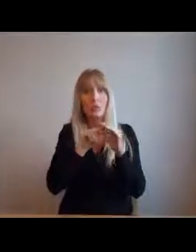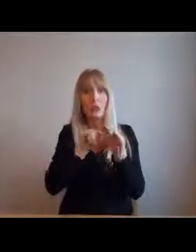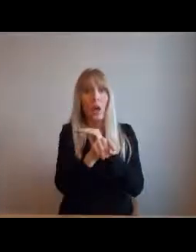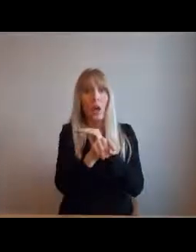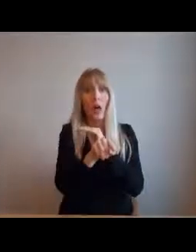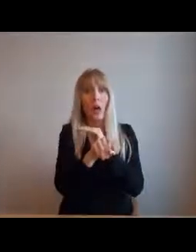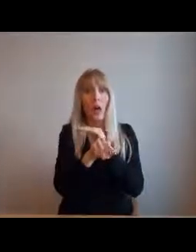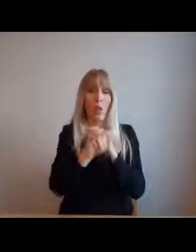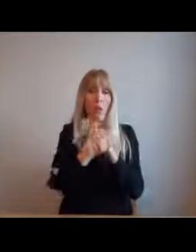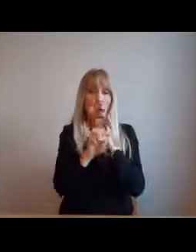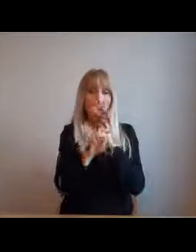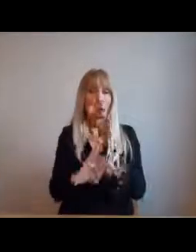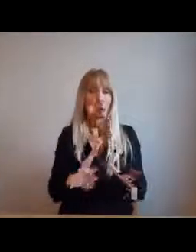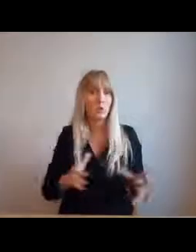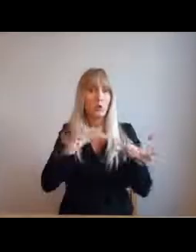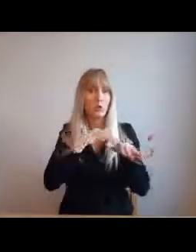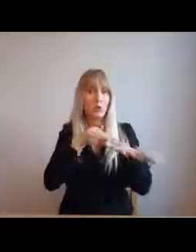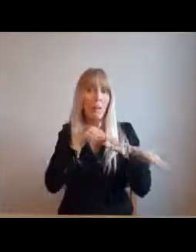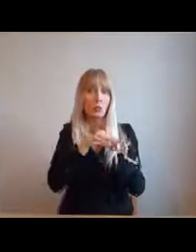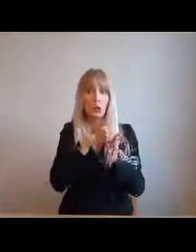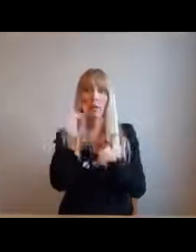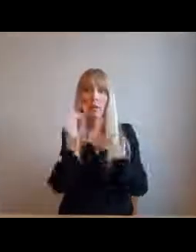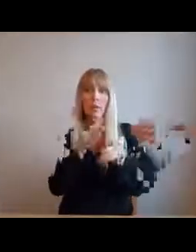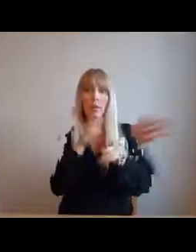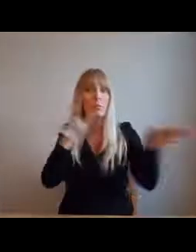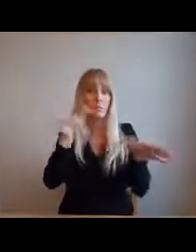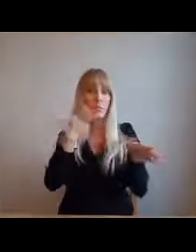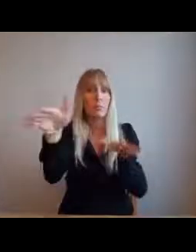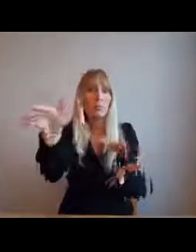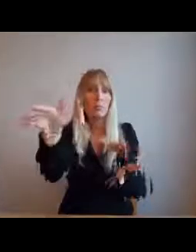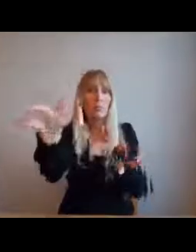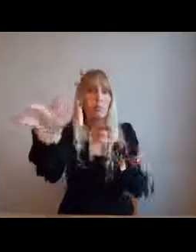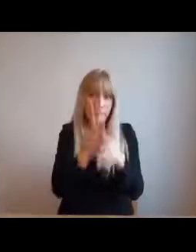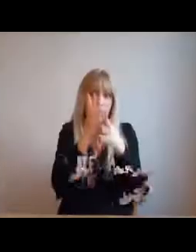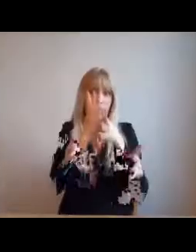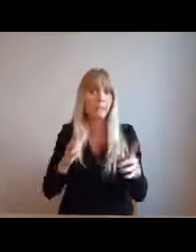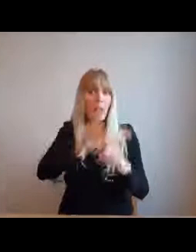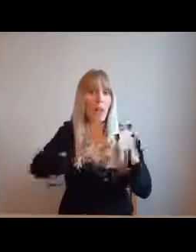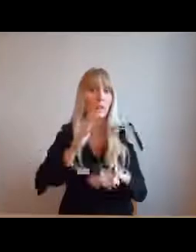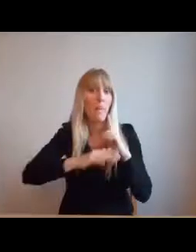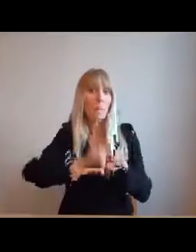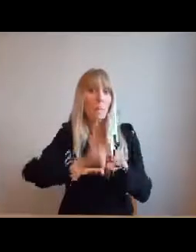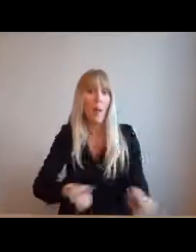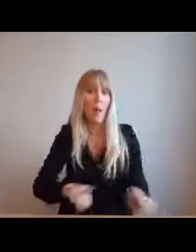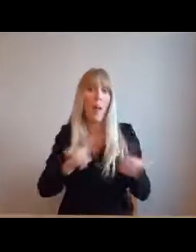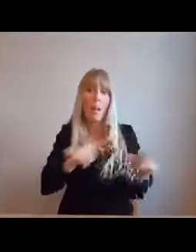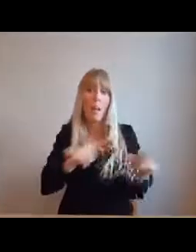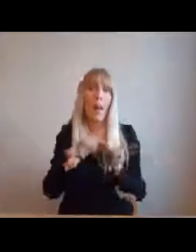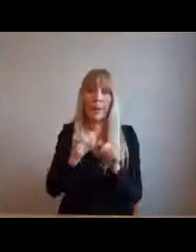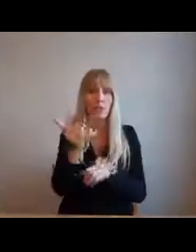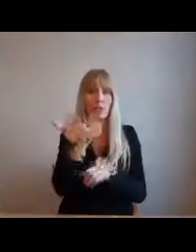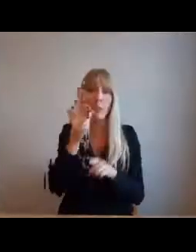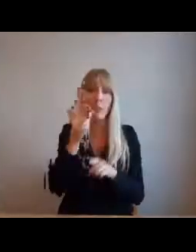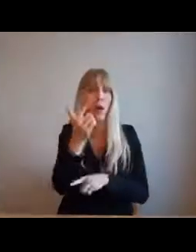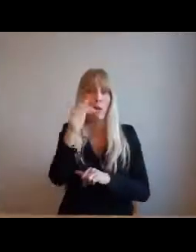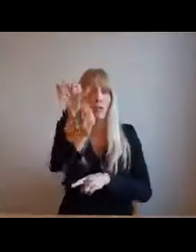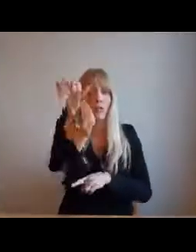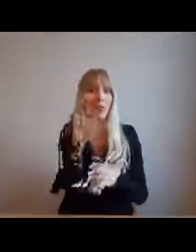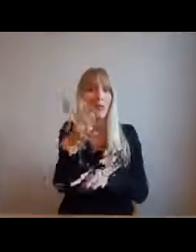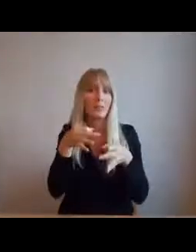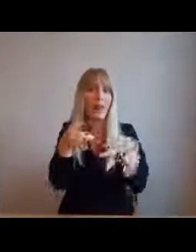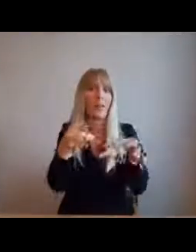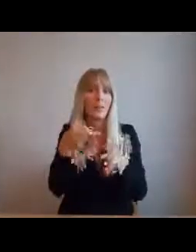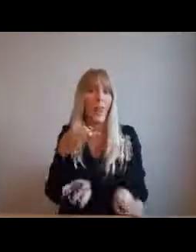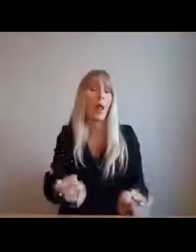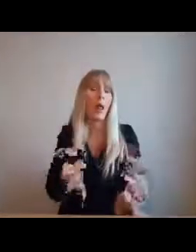London, boosting local, regional and national economies, while offering new connections, better journeys and, of course, fewer delays.